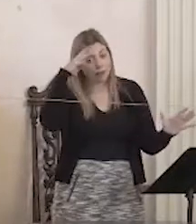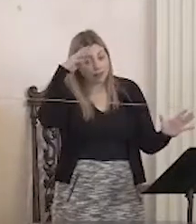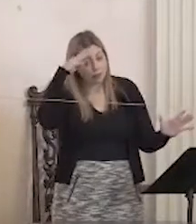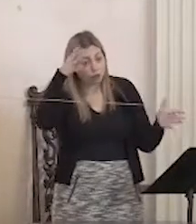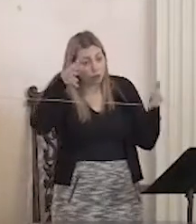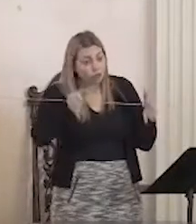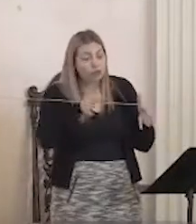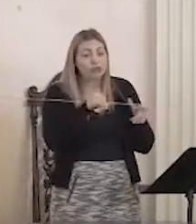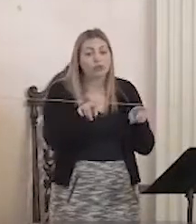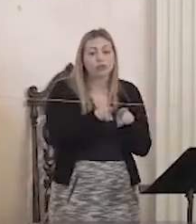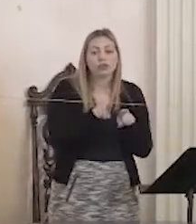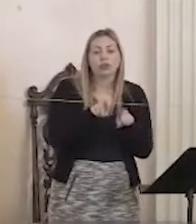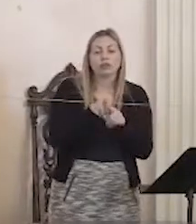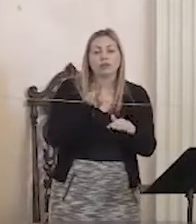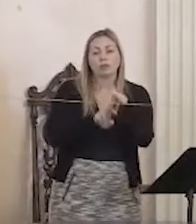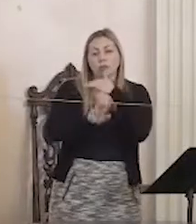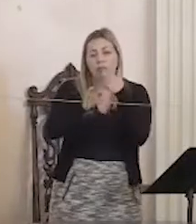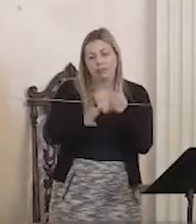theologian and prophet.